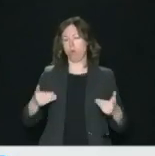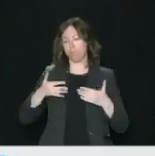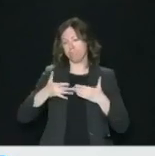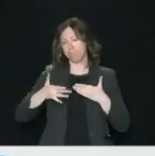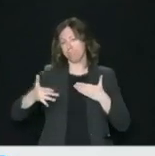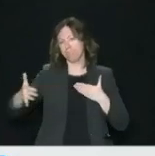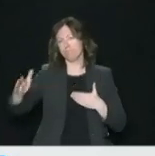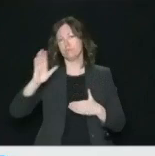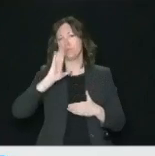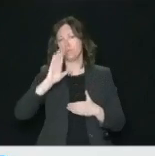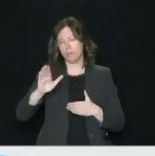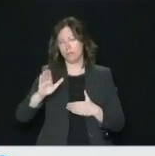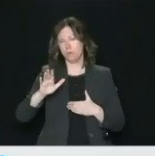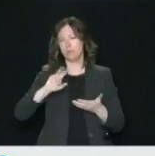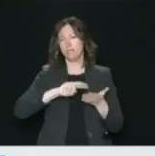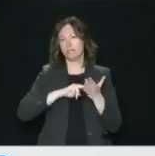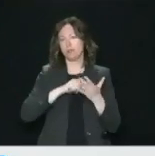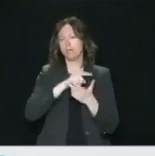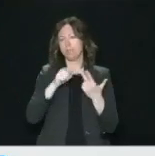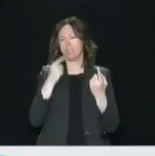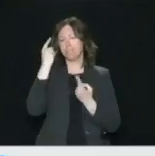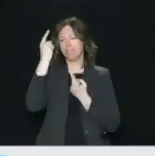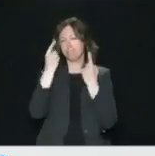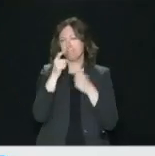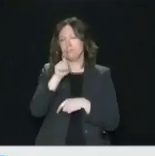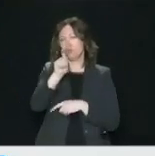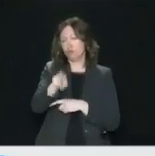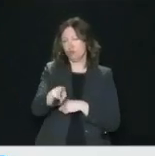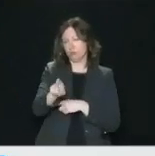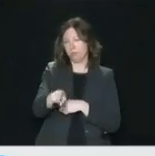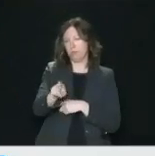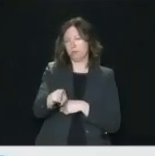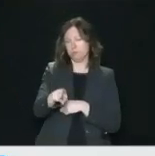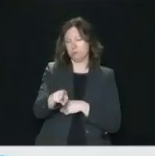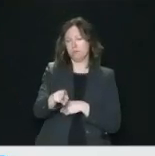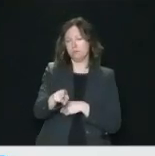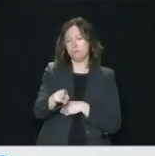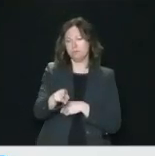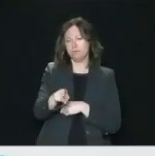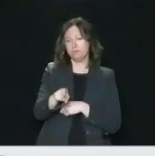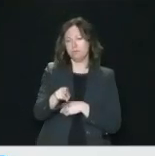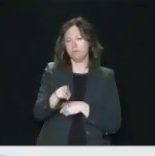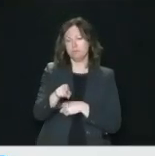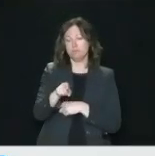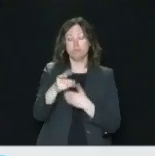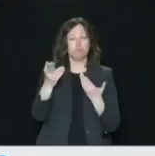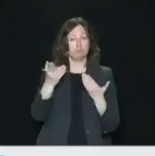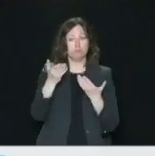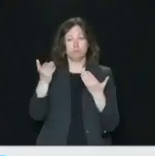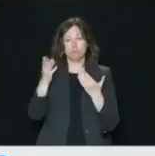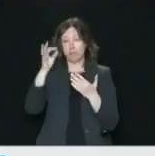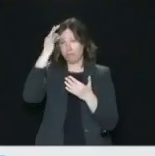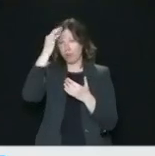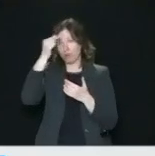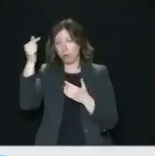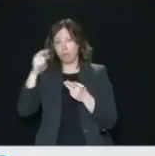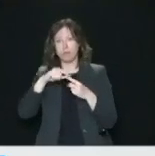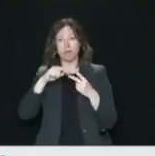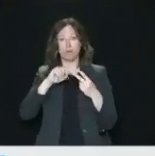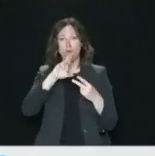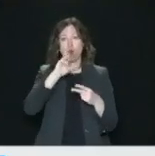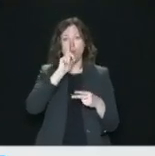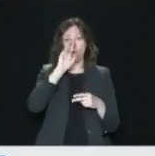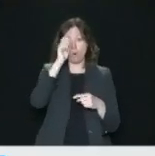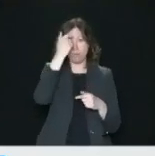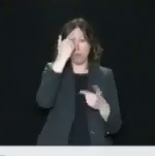federal mandates for the federal workers. And so I think you know, you should certainly follow up